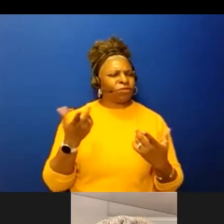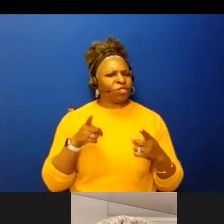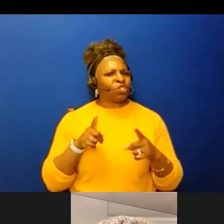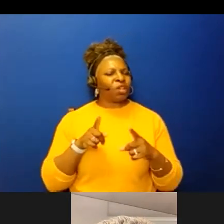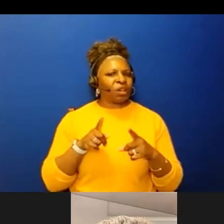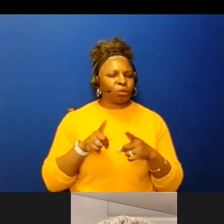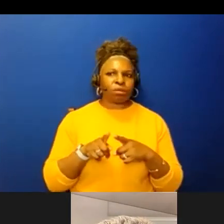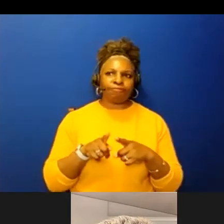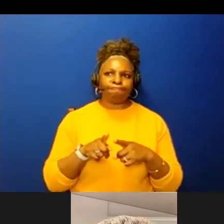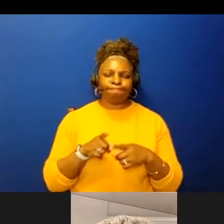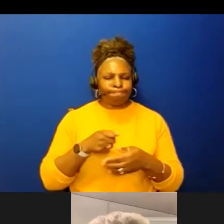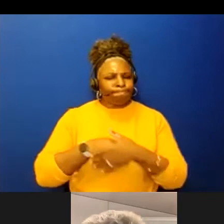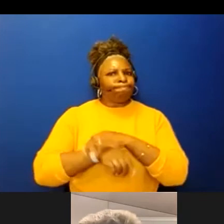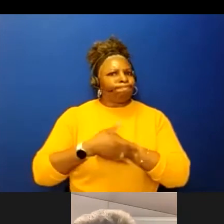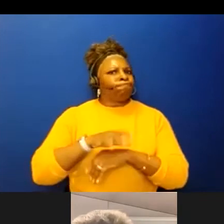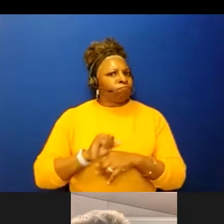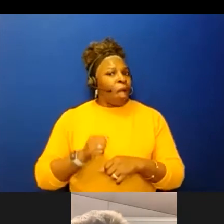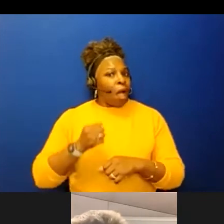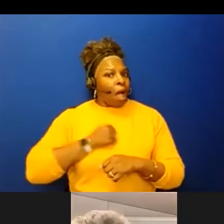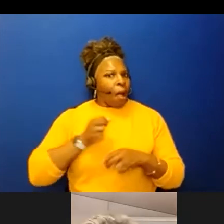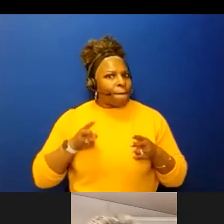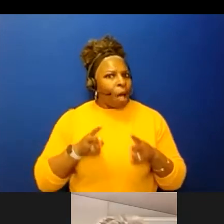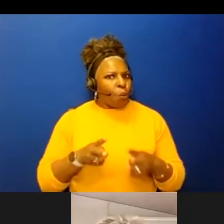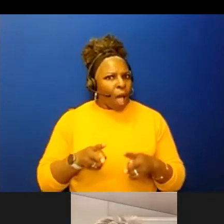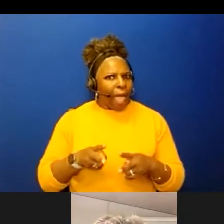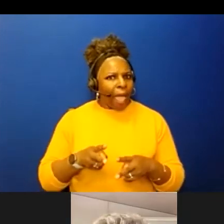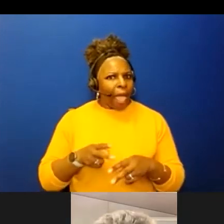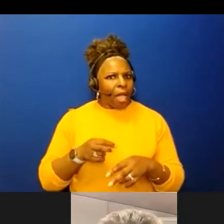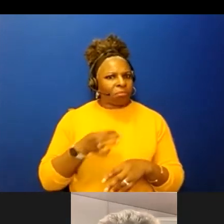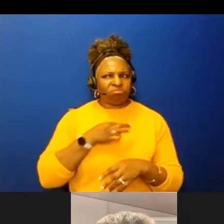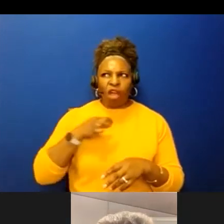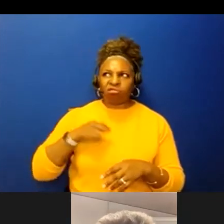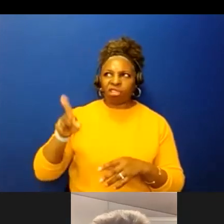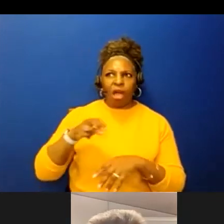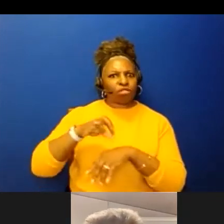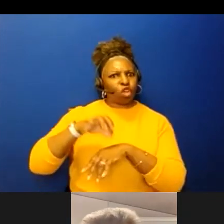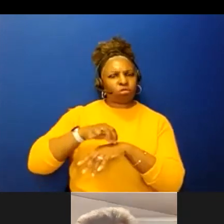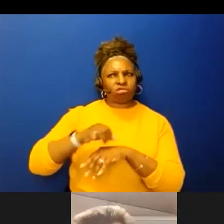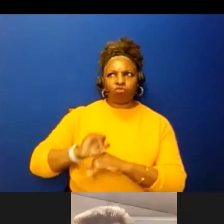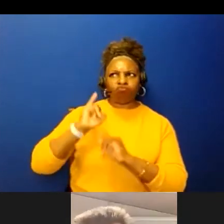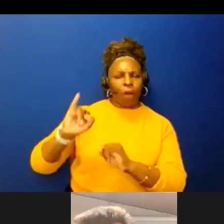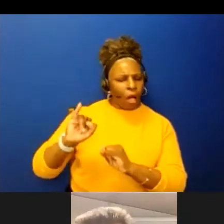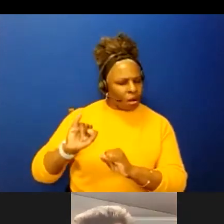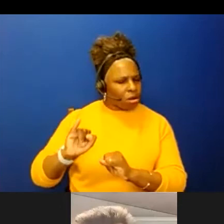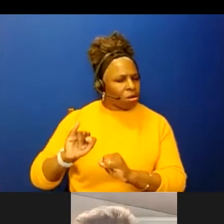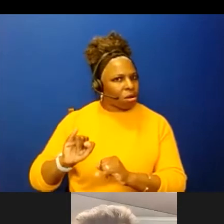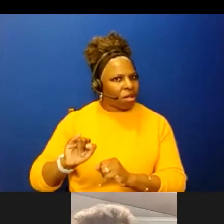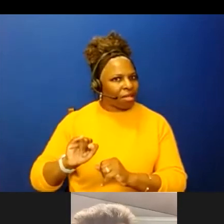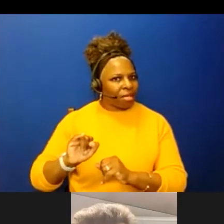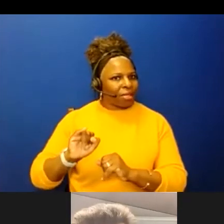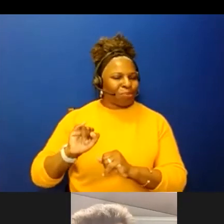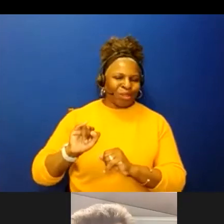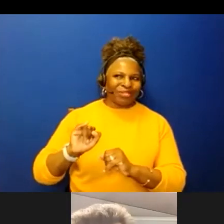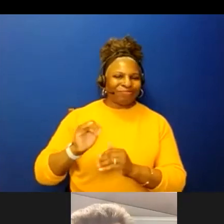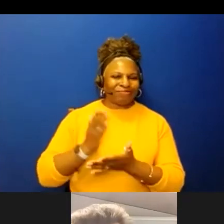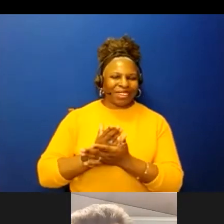that I was going to do it my way, and that the doctors were wrong and I was right. And it turns out, they were probably right, that it didn't. I